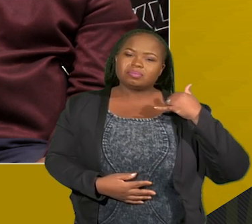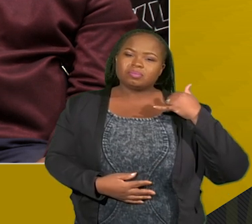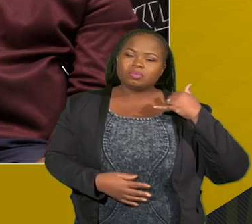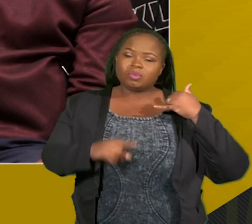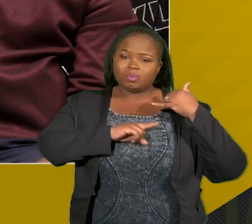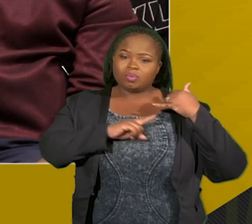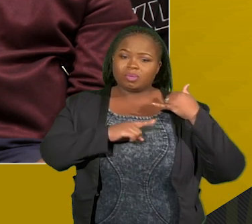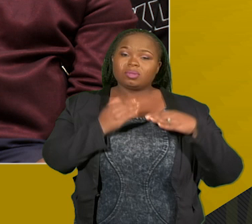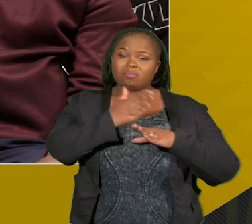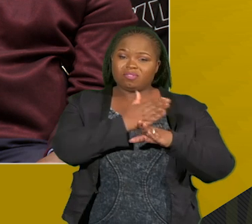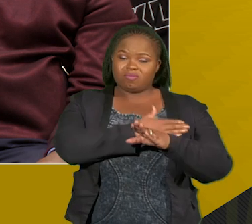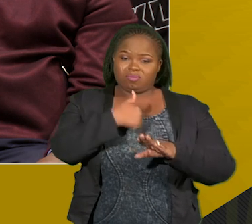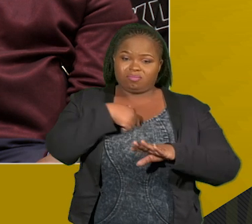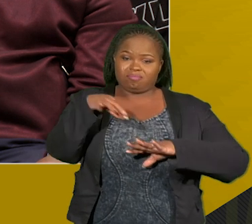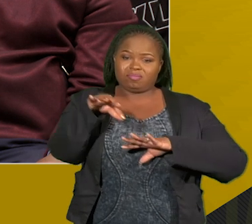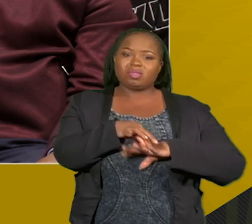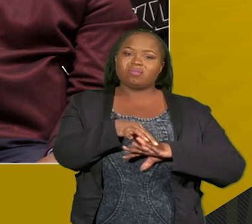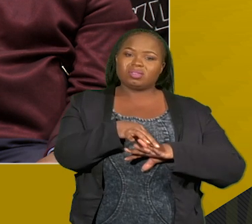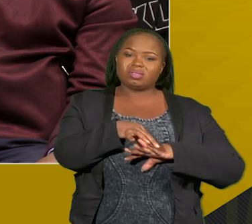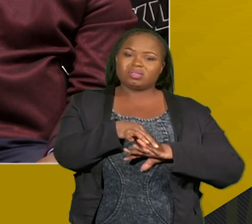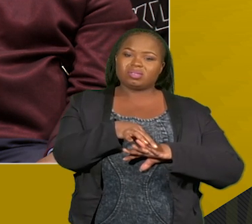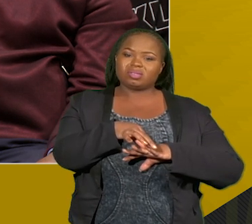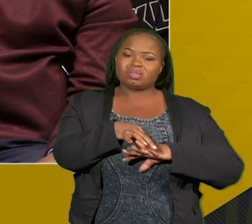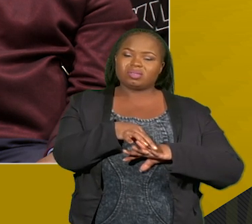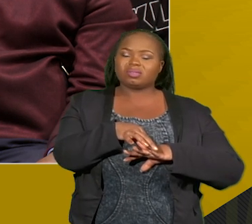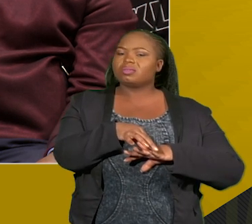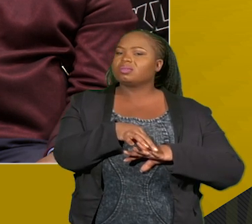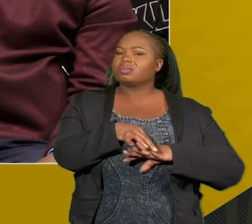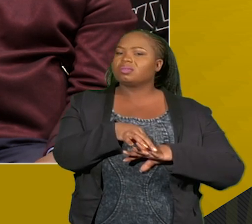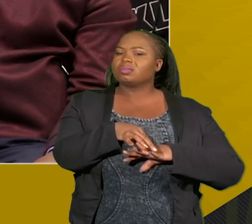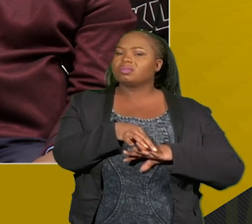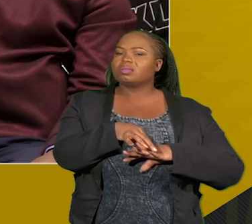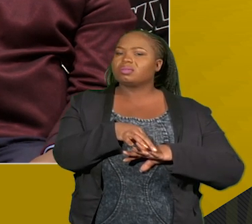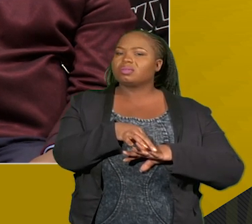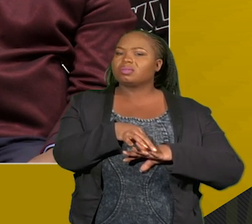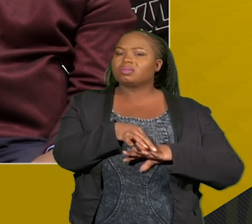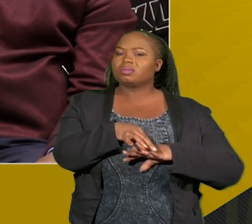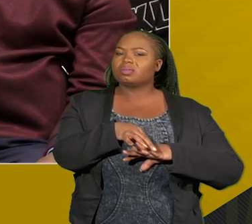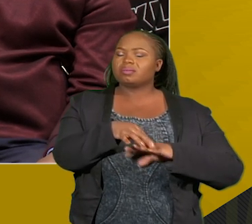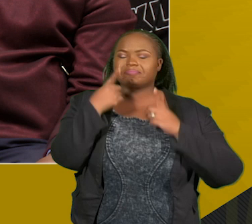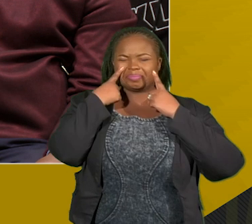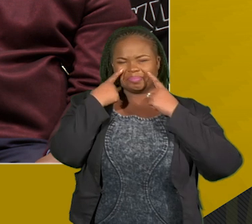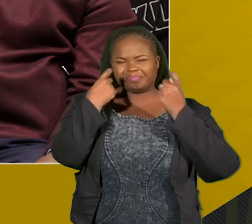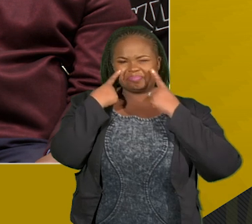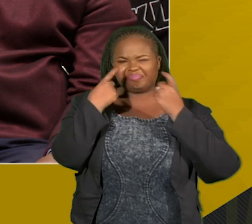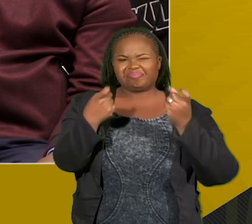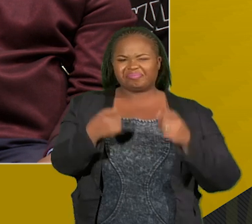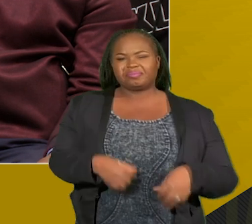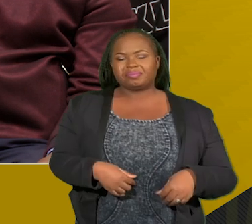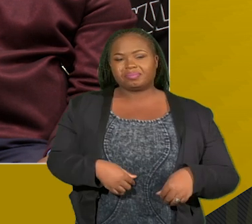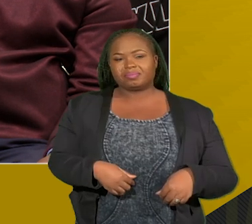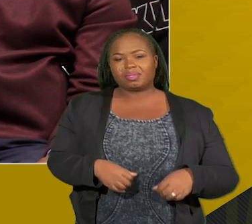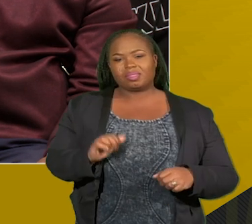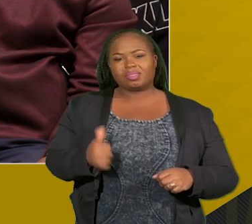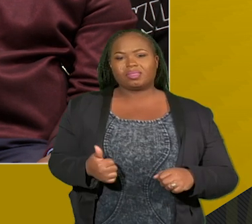People, I was married, then my dead husband was gone. Then I had to demand all